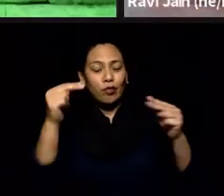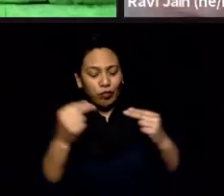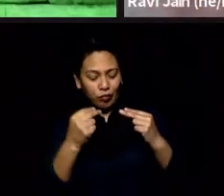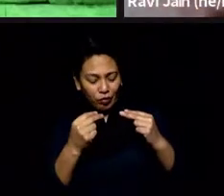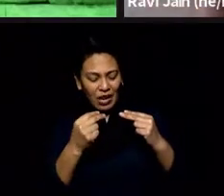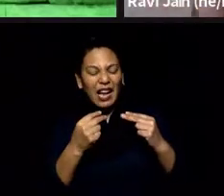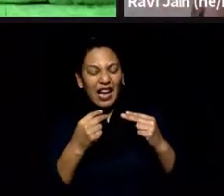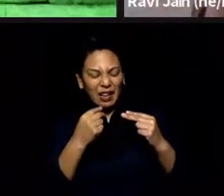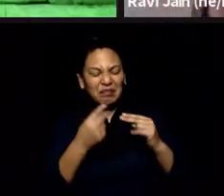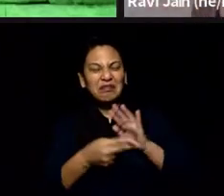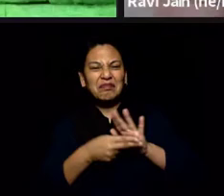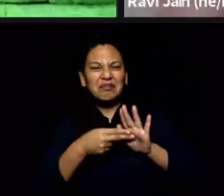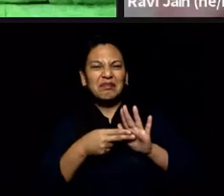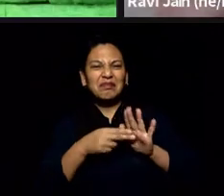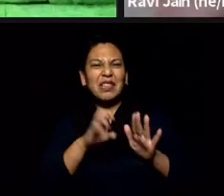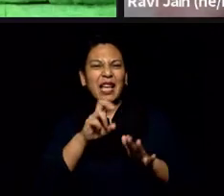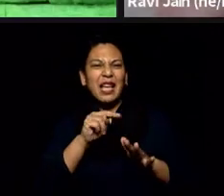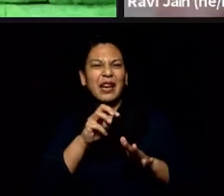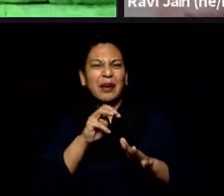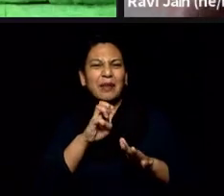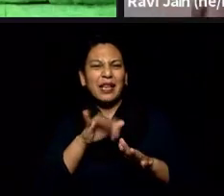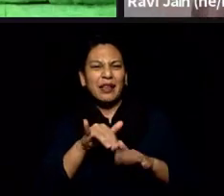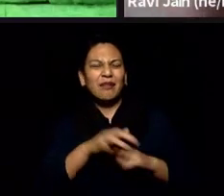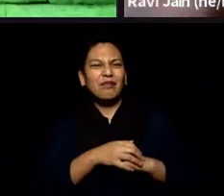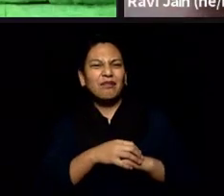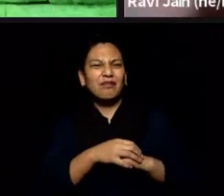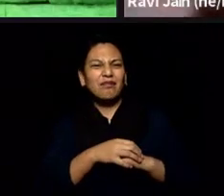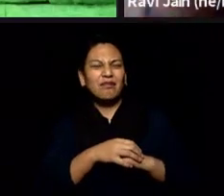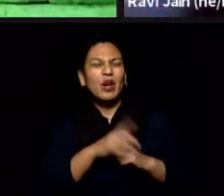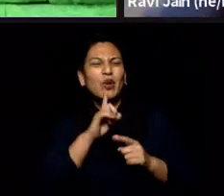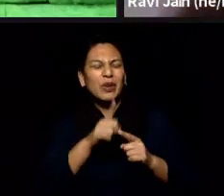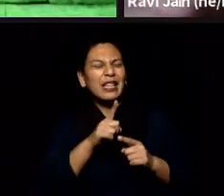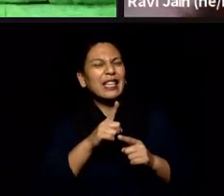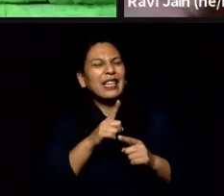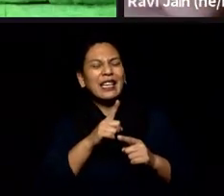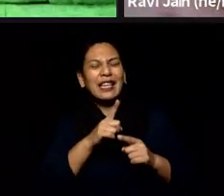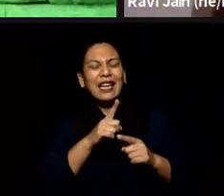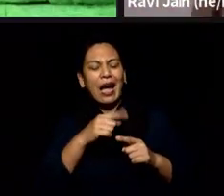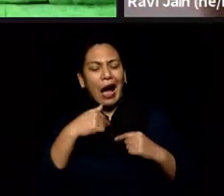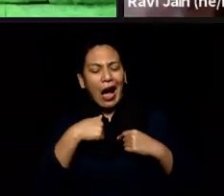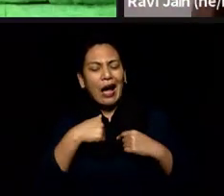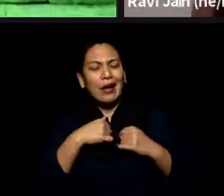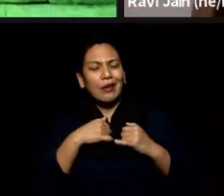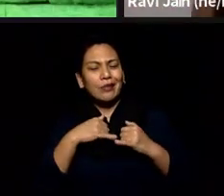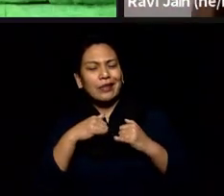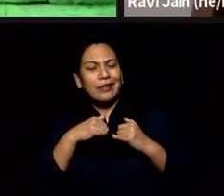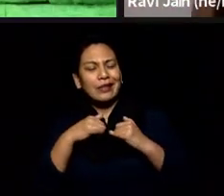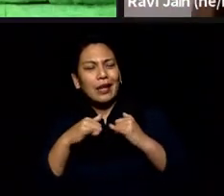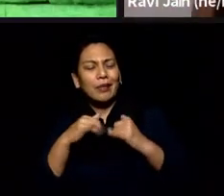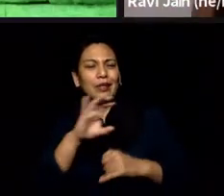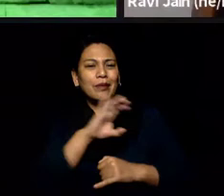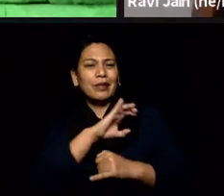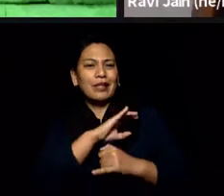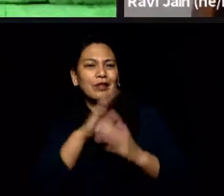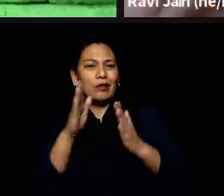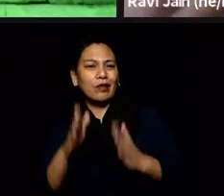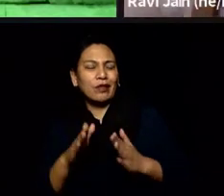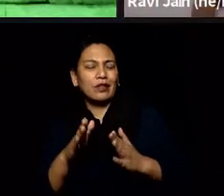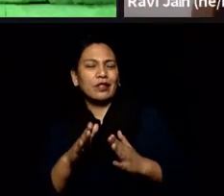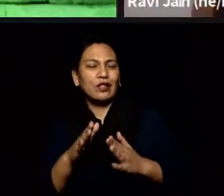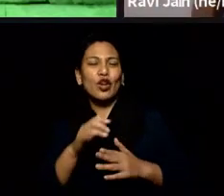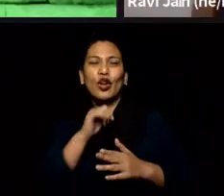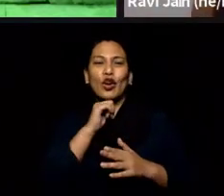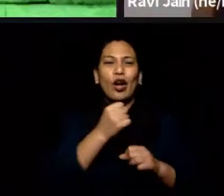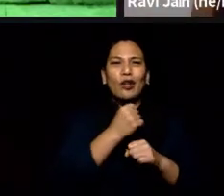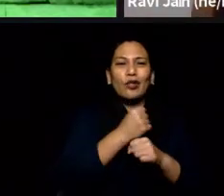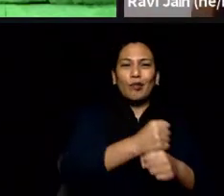piece that is missing in the conversation, to see yourself in the police officer and not the protester. And that, for